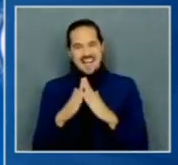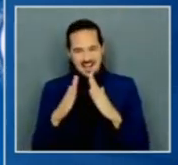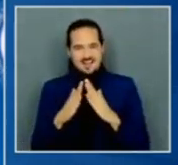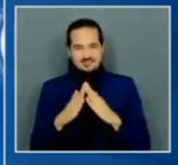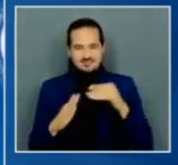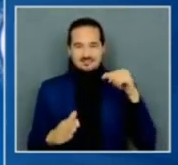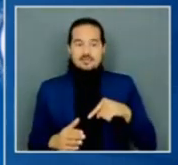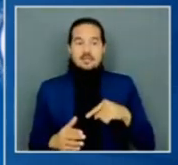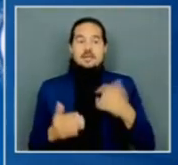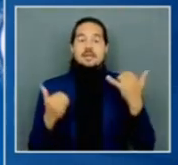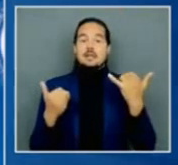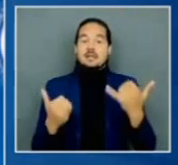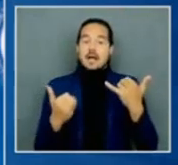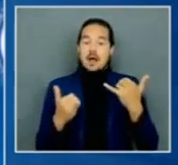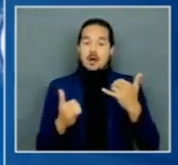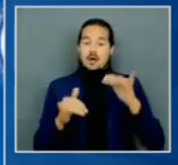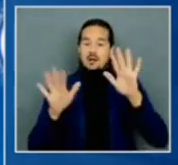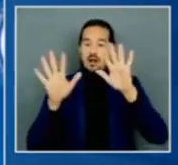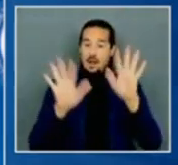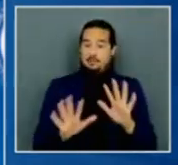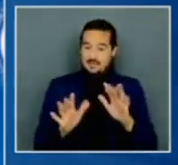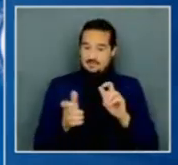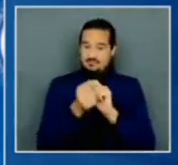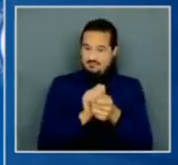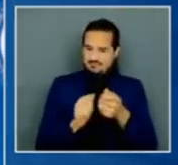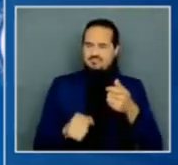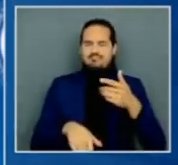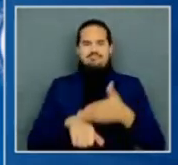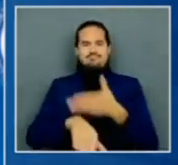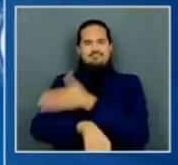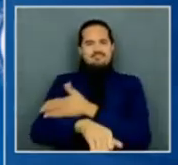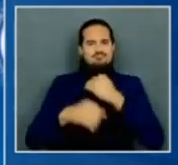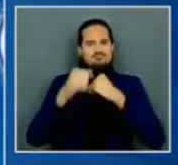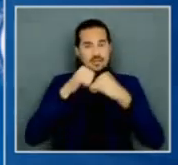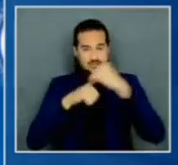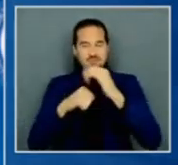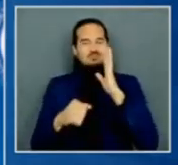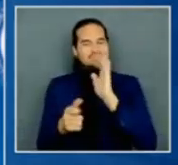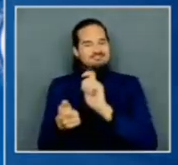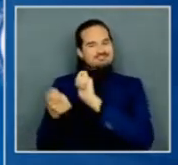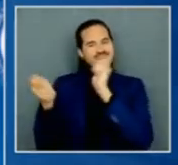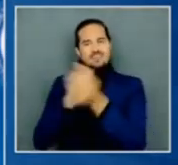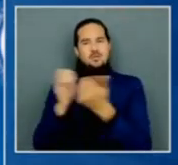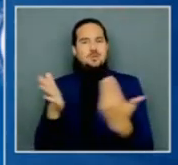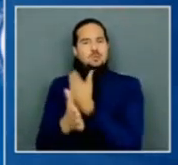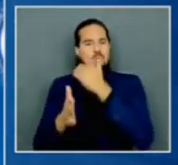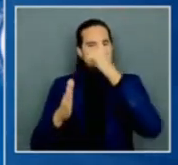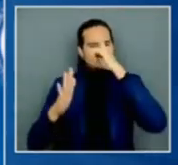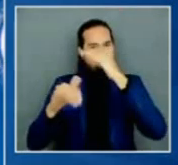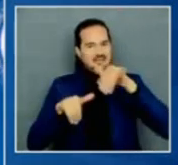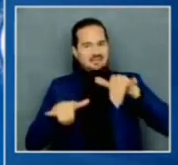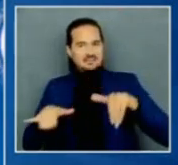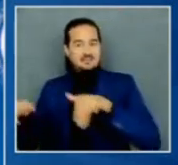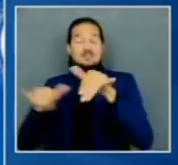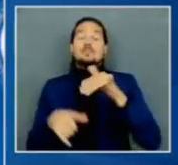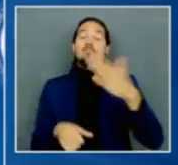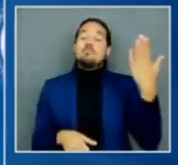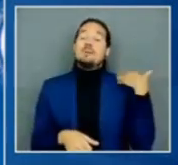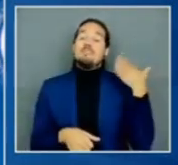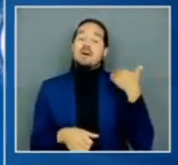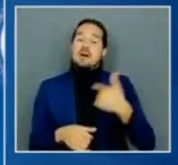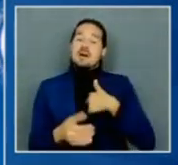helping bring my community into the 21st century. I've also had a personal love of transportation ever since childhood.